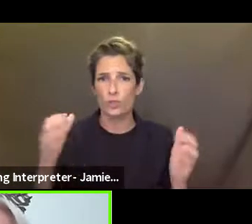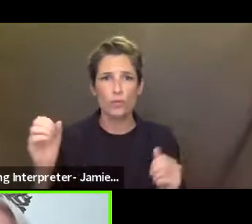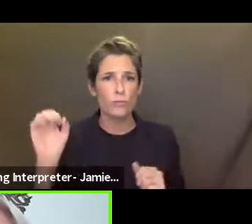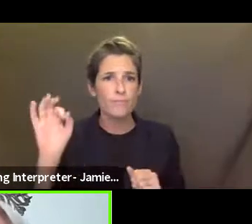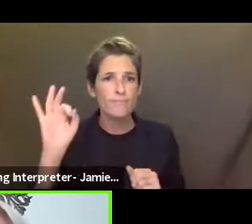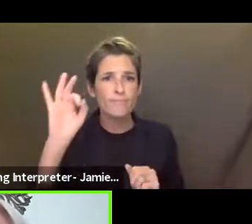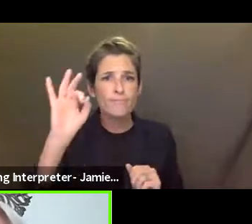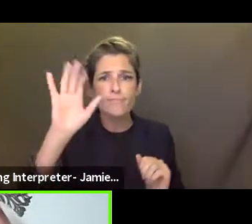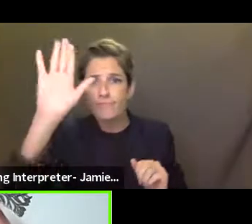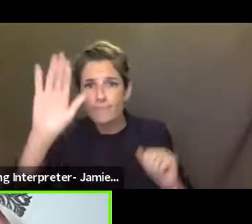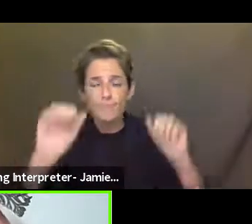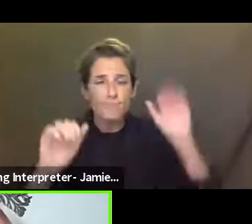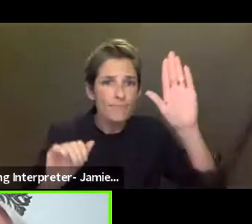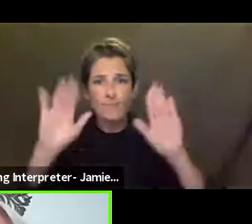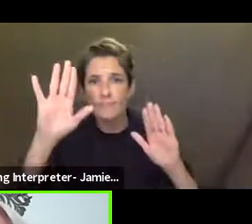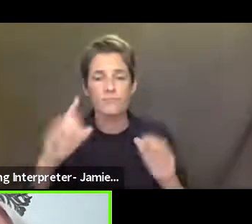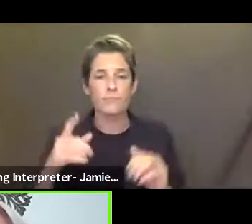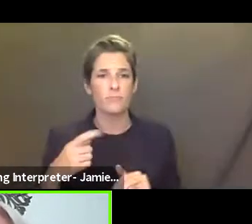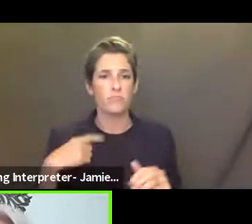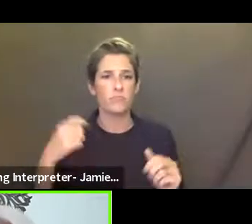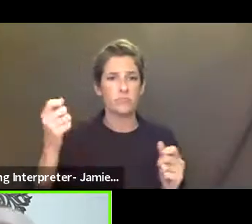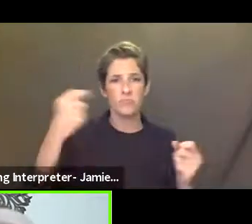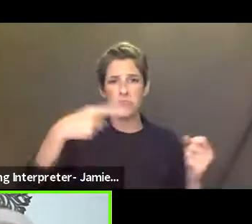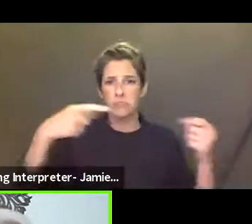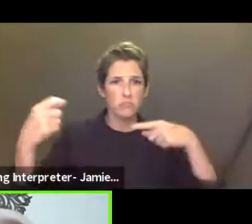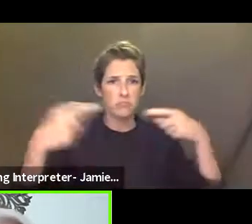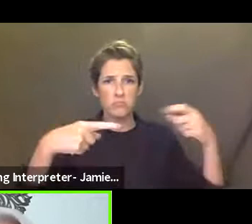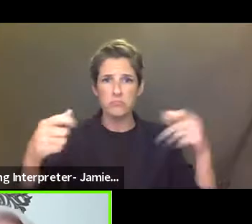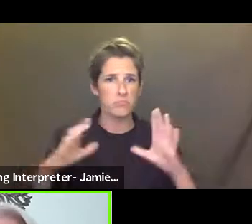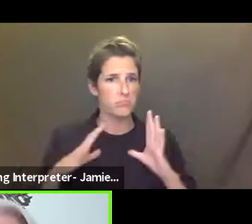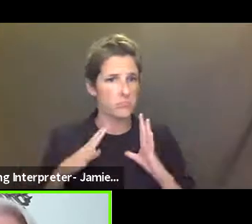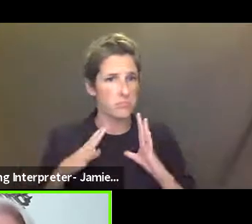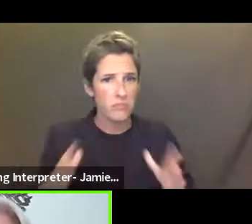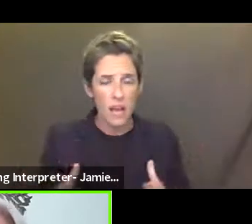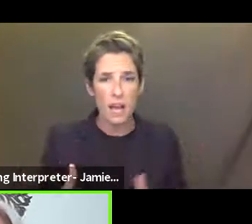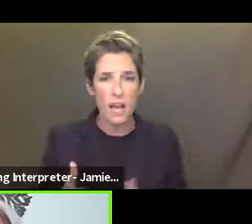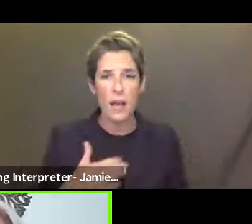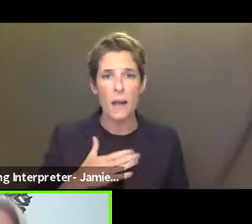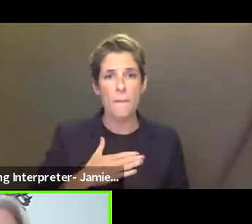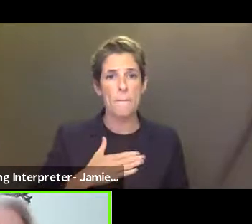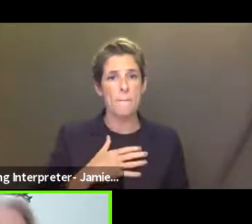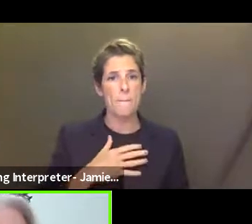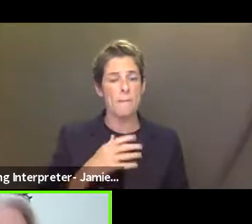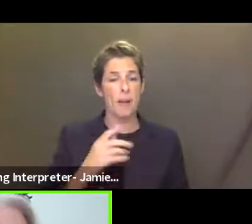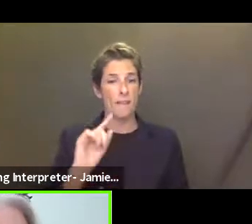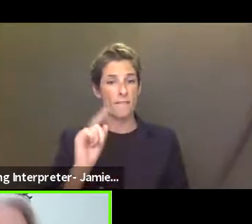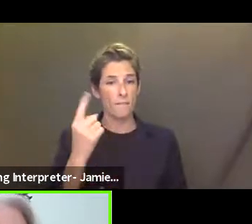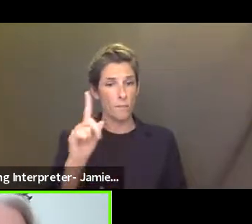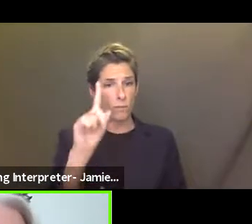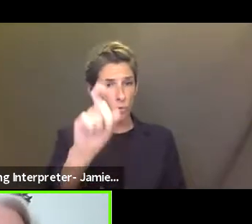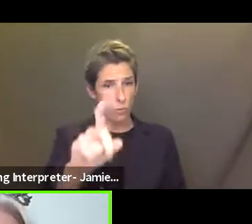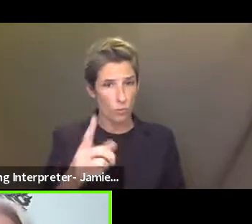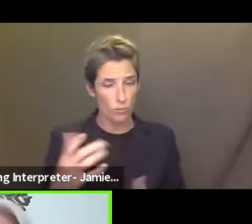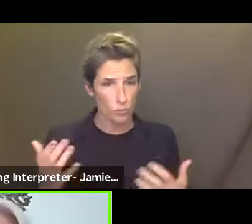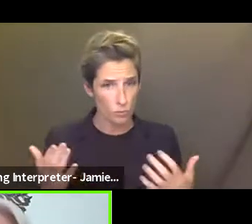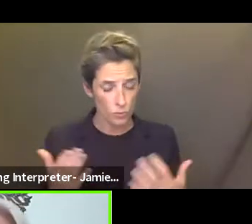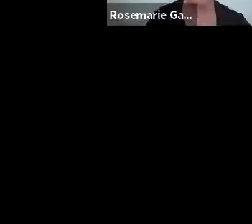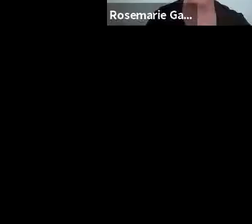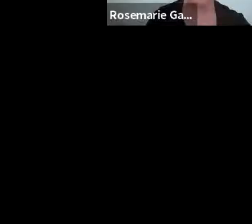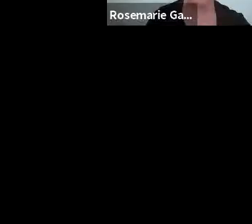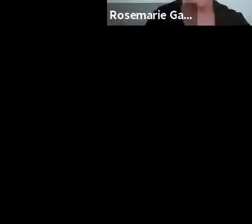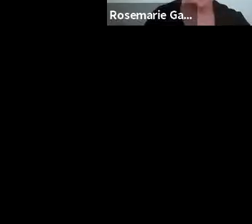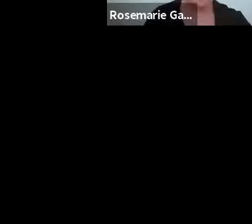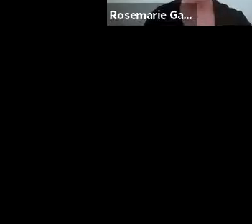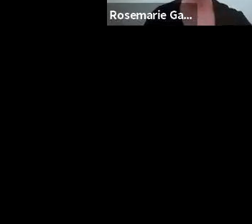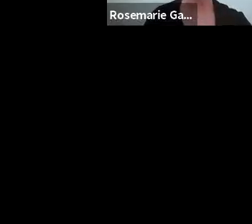participate together in a conversation. And the first question that I wanted to put